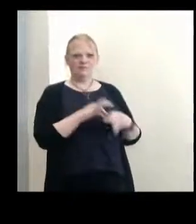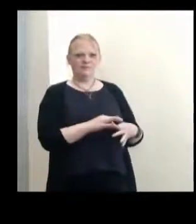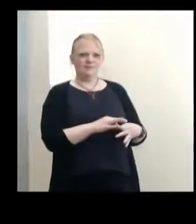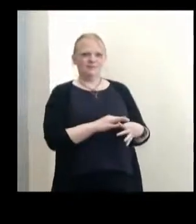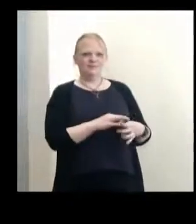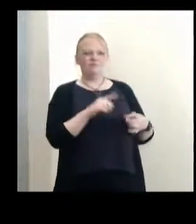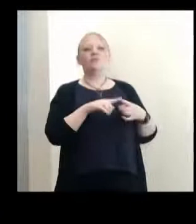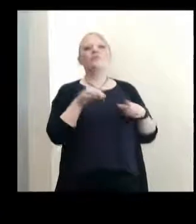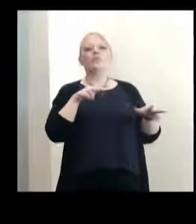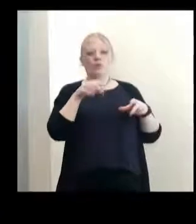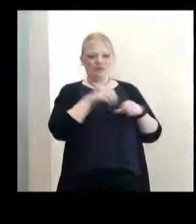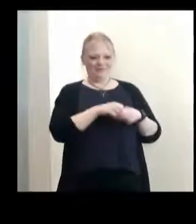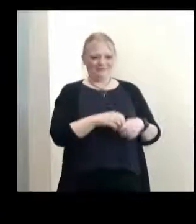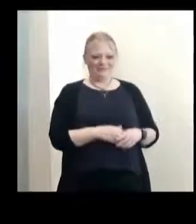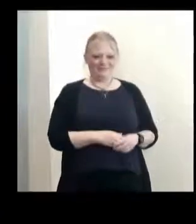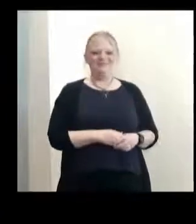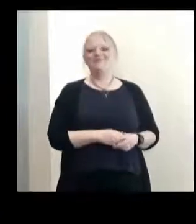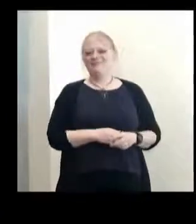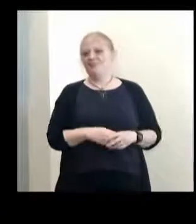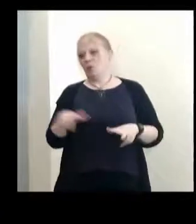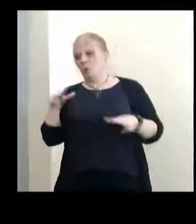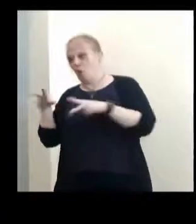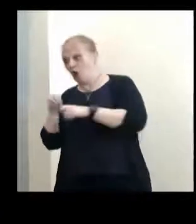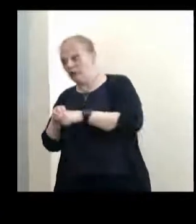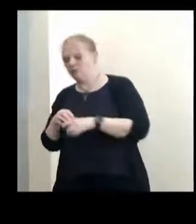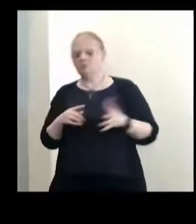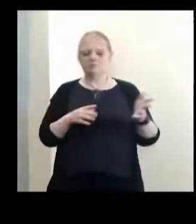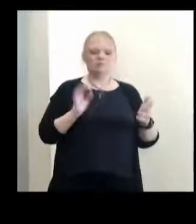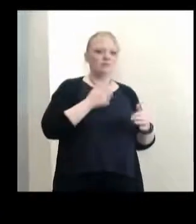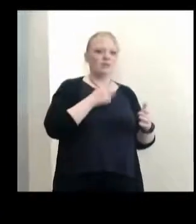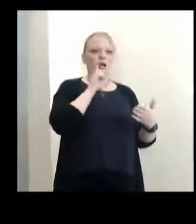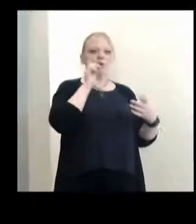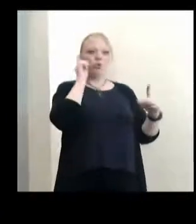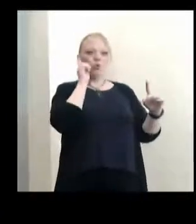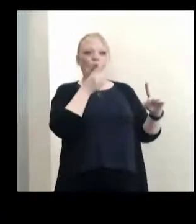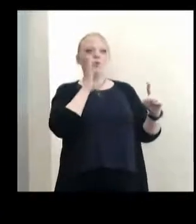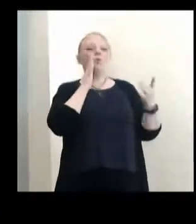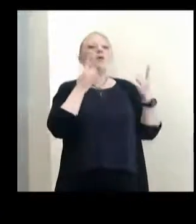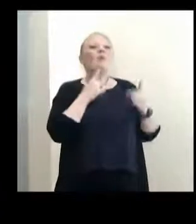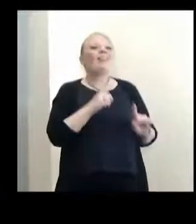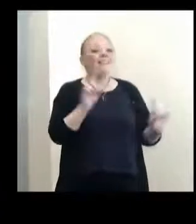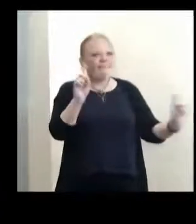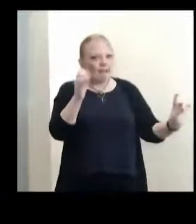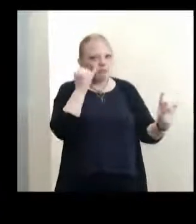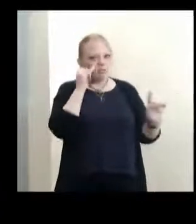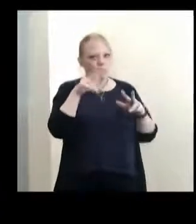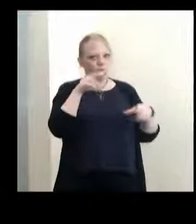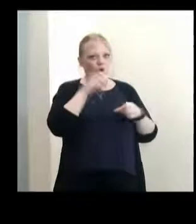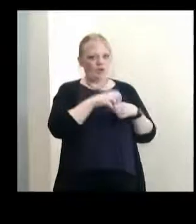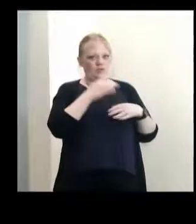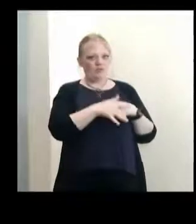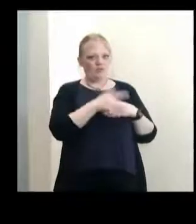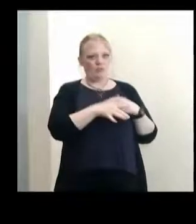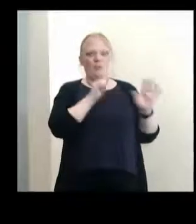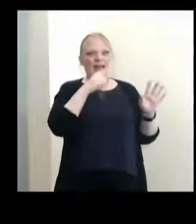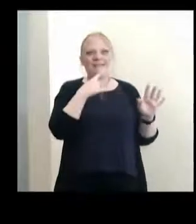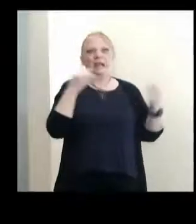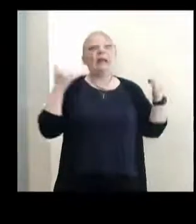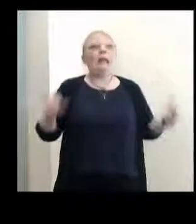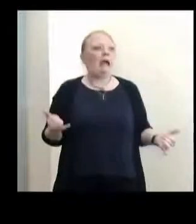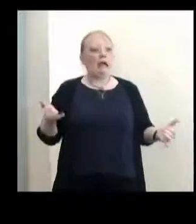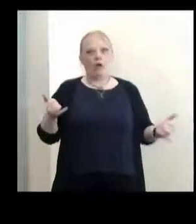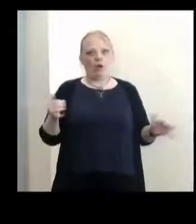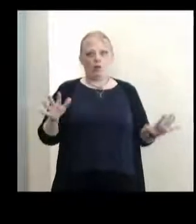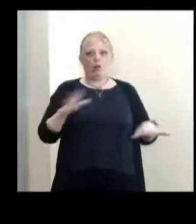walk-ins. Yes. Walk-in. Our goal is we will announce if walk-ins are available. We're not saying you can walk in, appointments are still